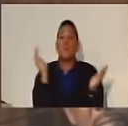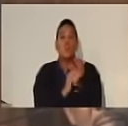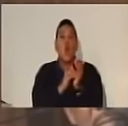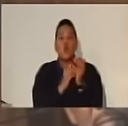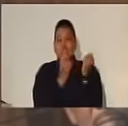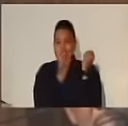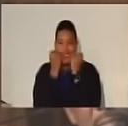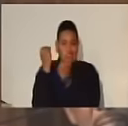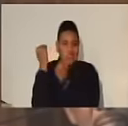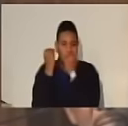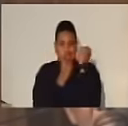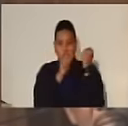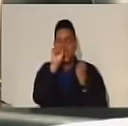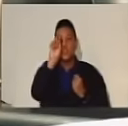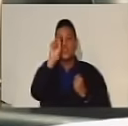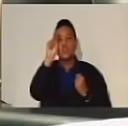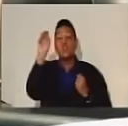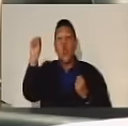cane.